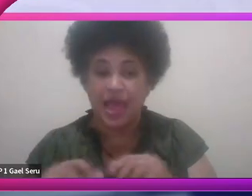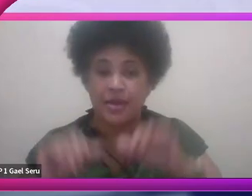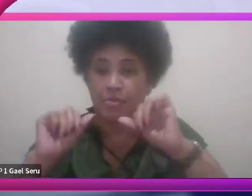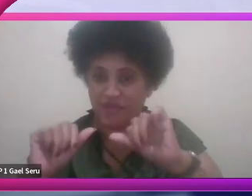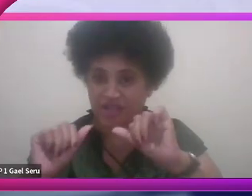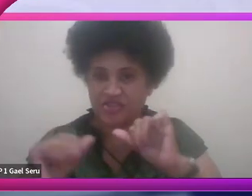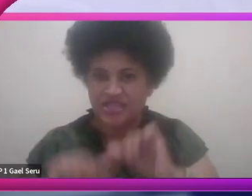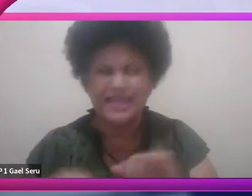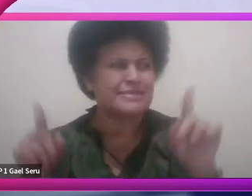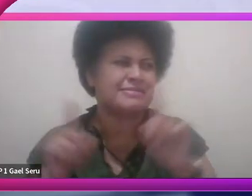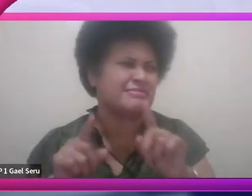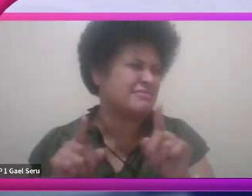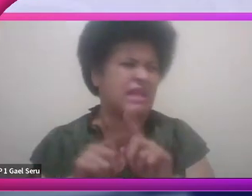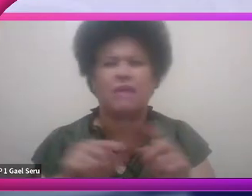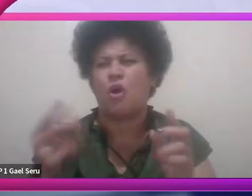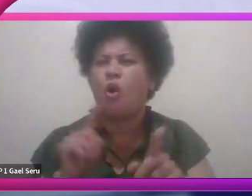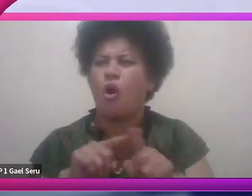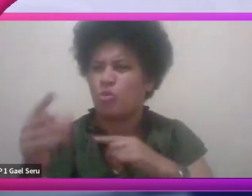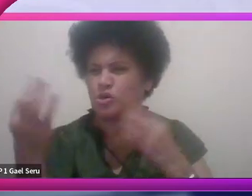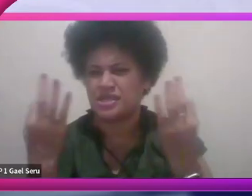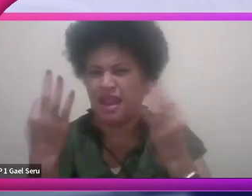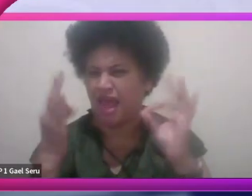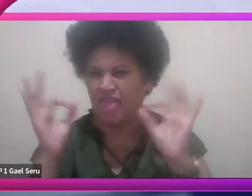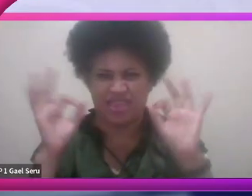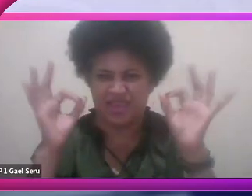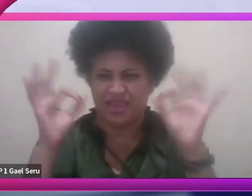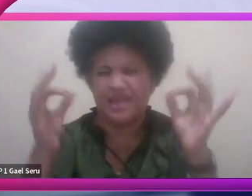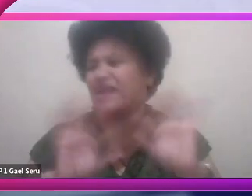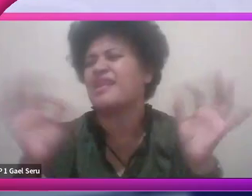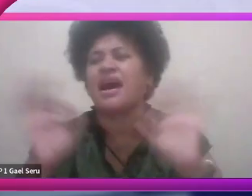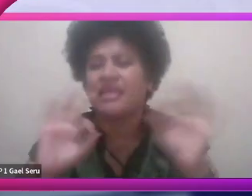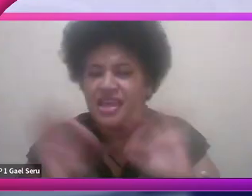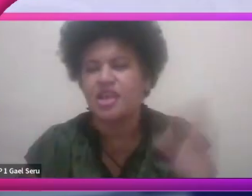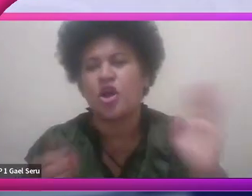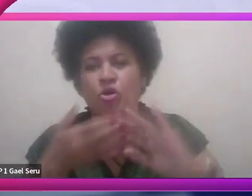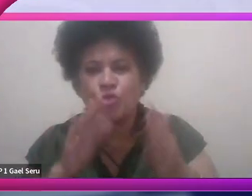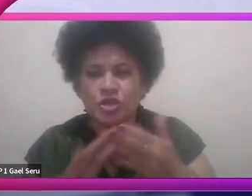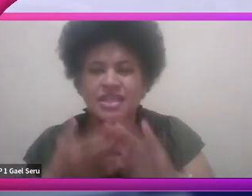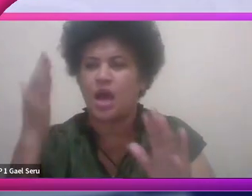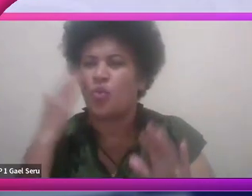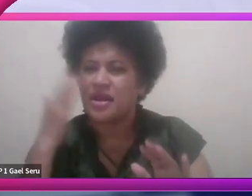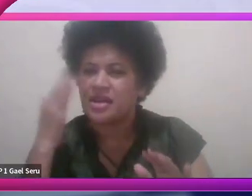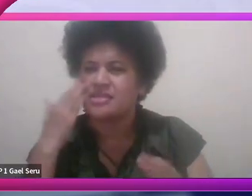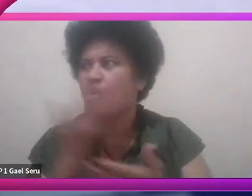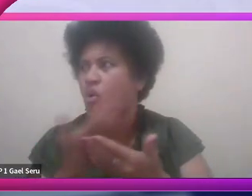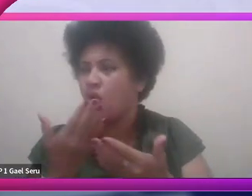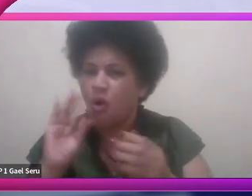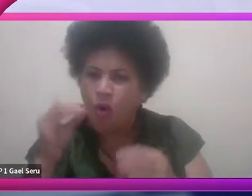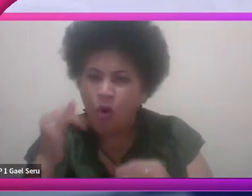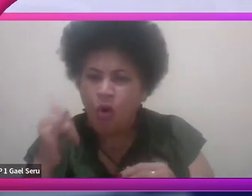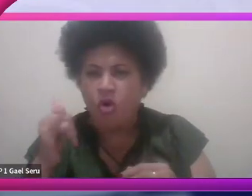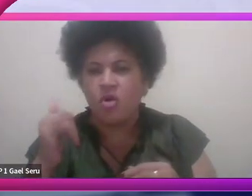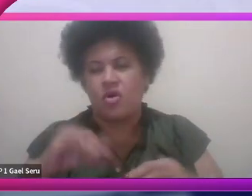almost close to 0. There's no awareness, community awareness, or educations talk about fertility